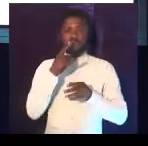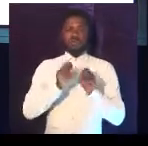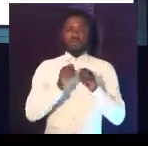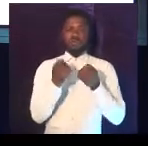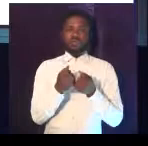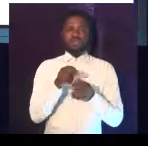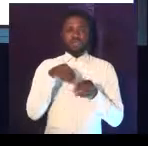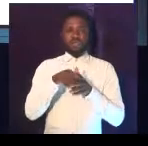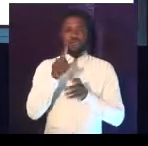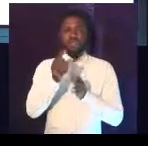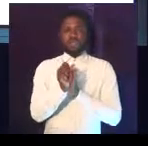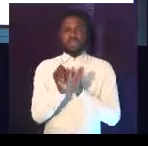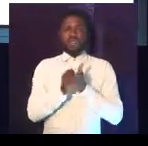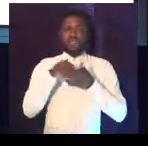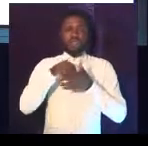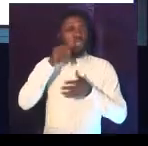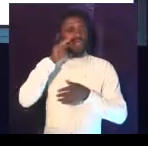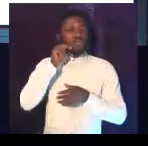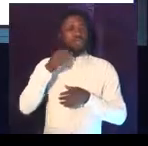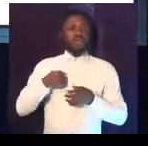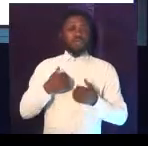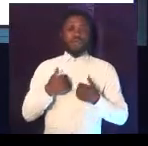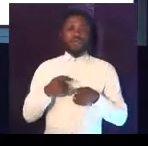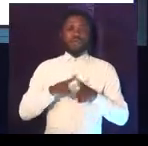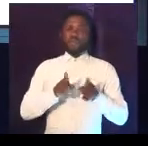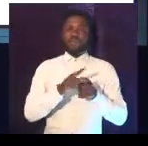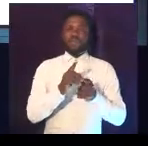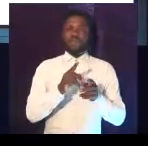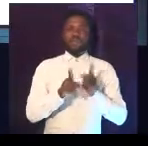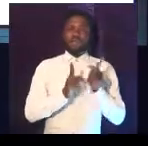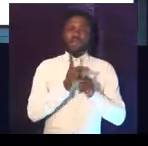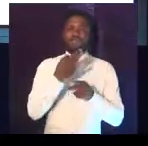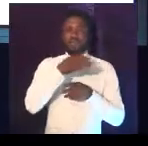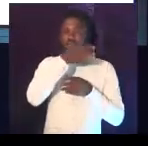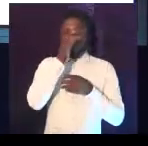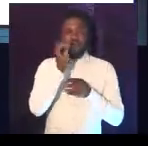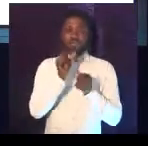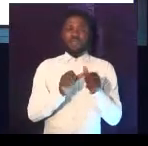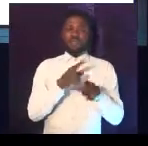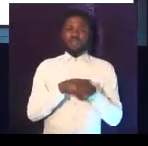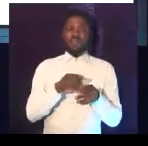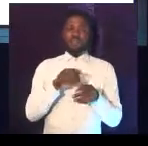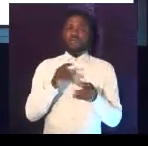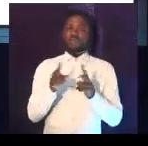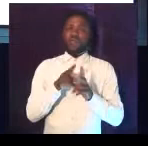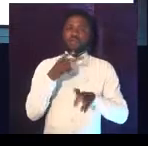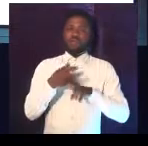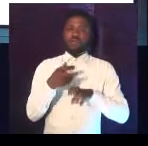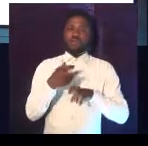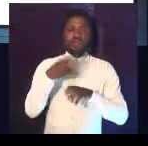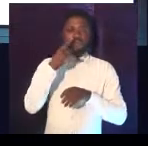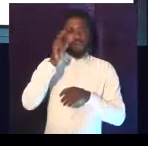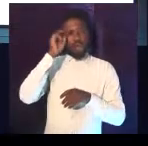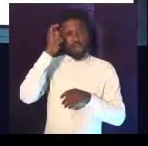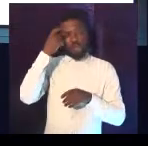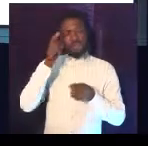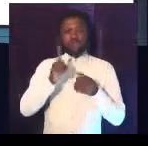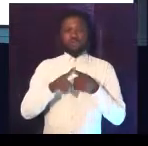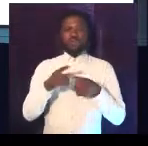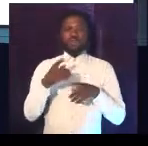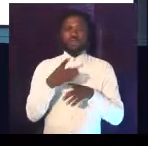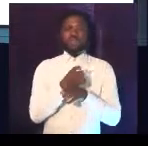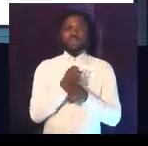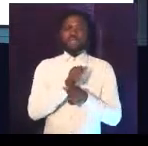state in Nigeria where we have different kind of crimes every time, it's very difficult for government to